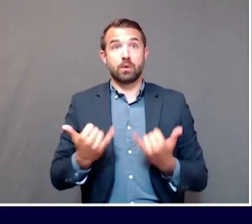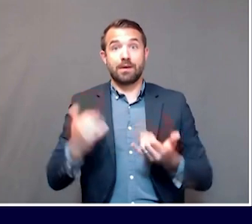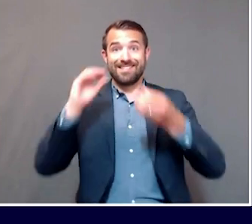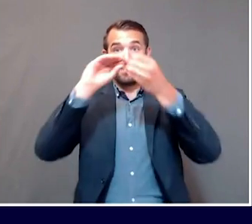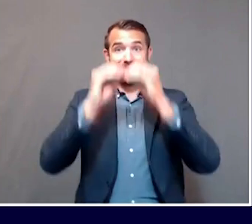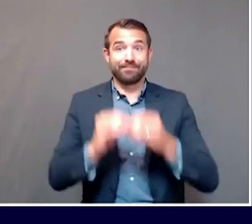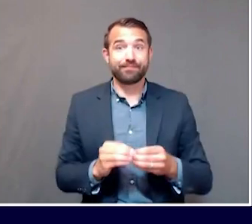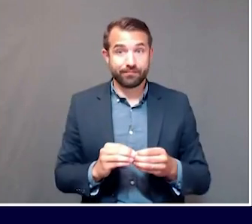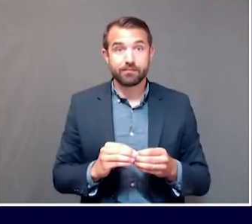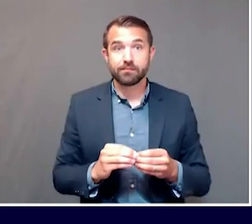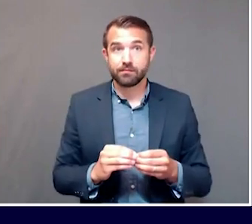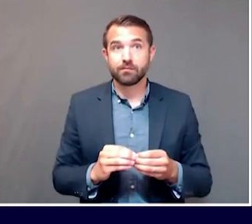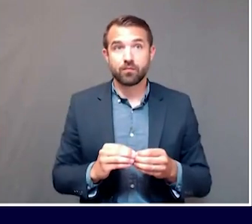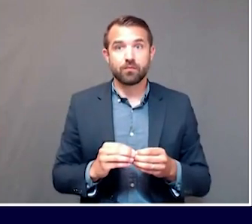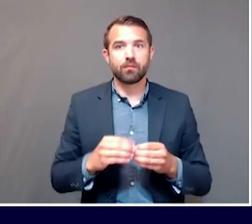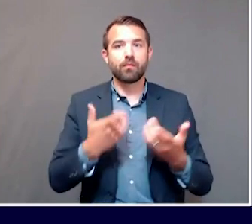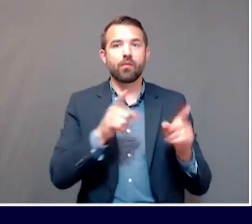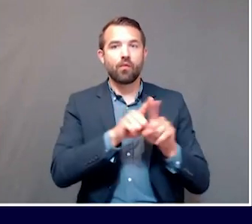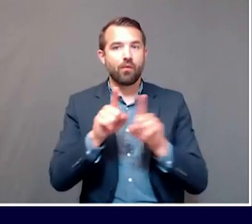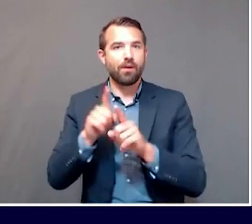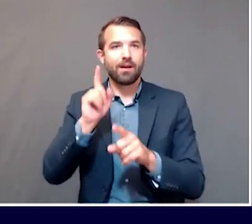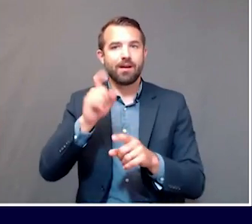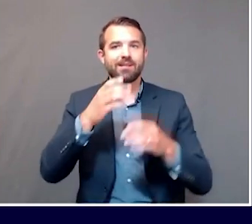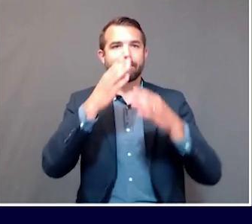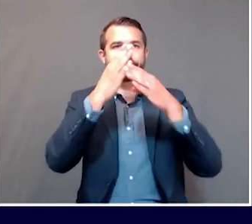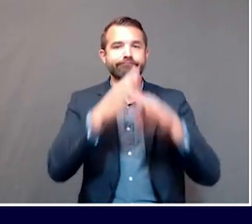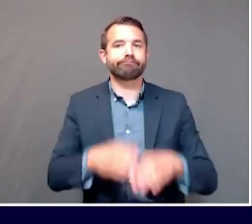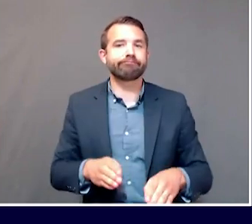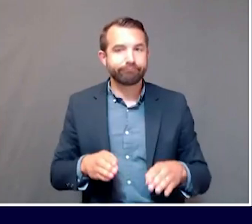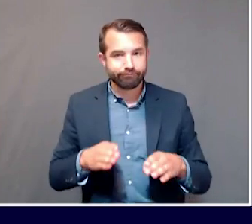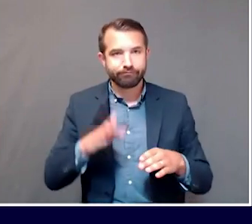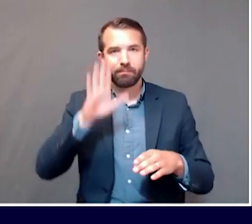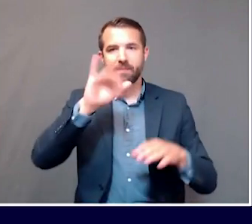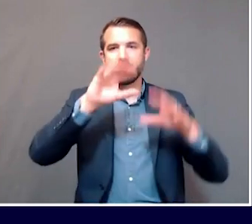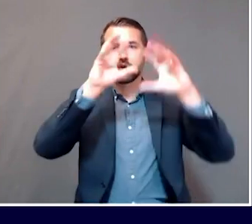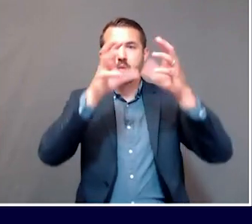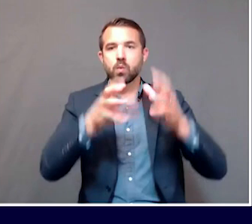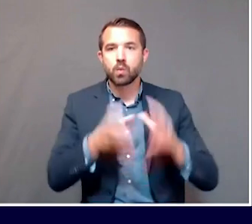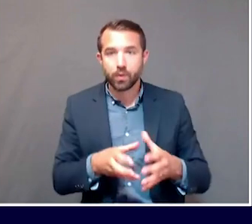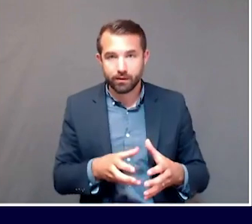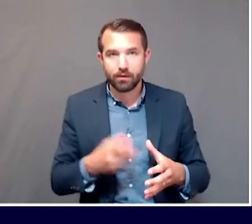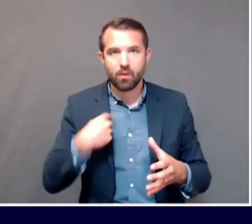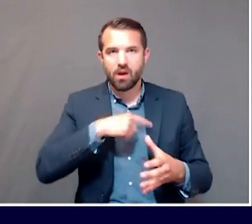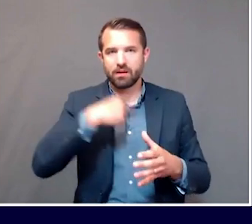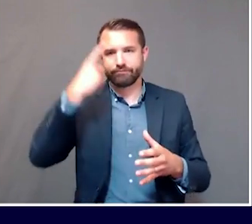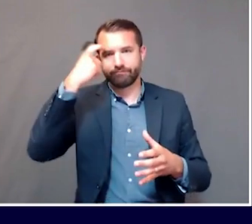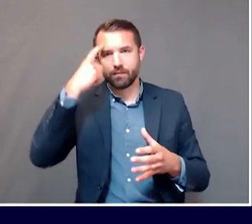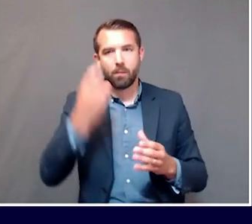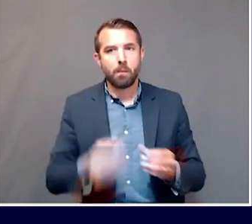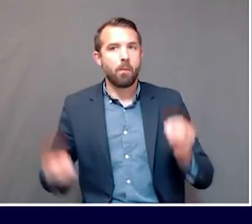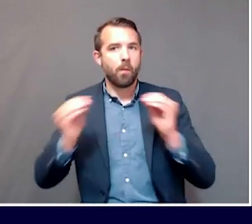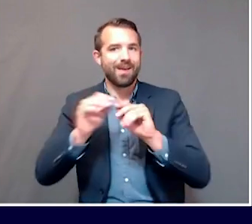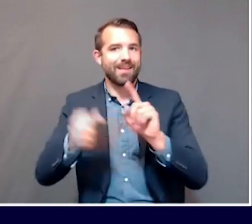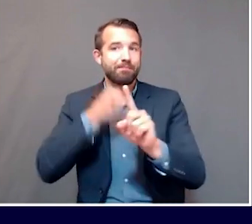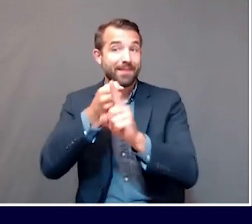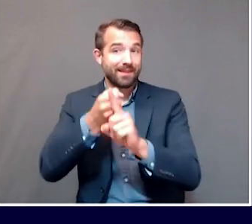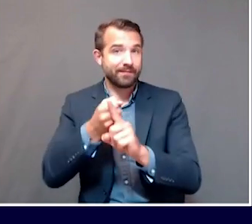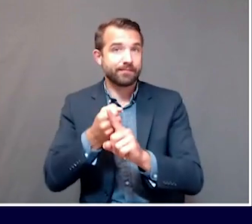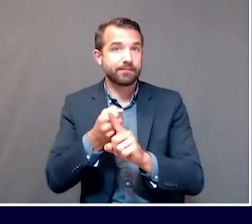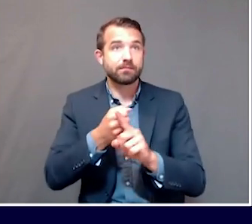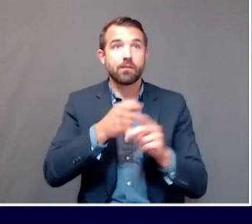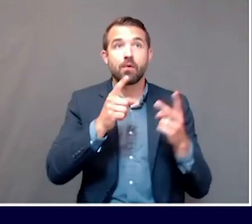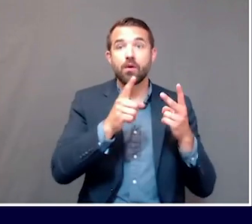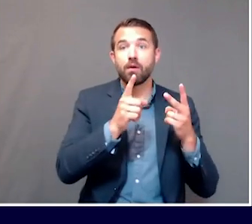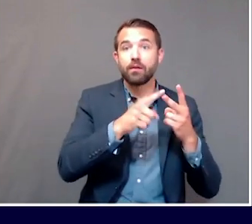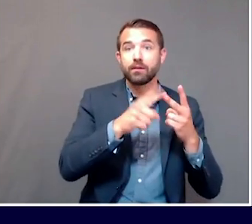disease, we always try to break them out into groups that we think may be more affected or affected in some different ways. So that has been